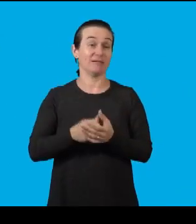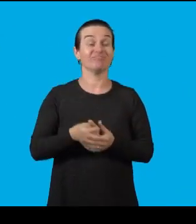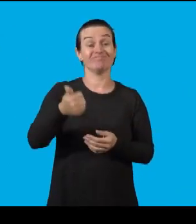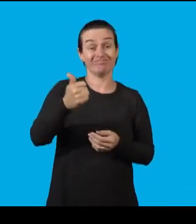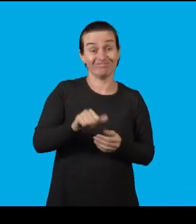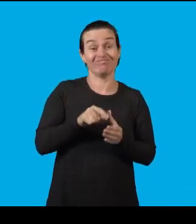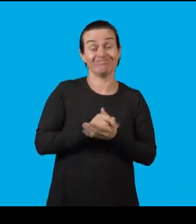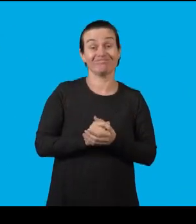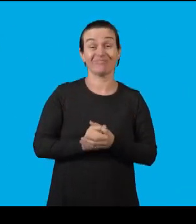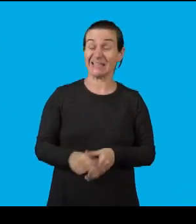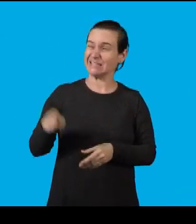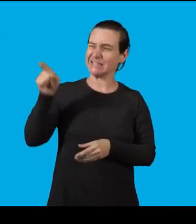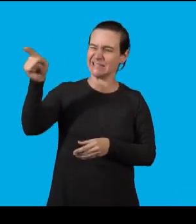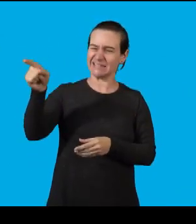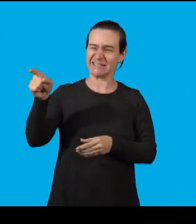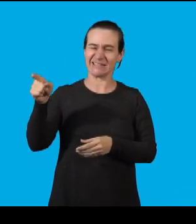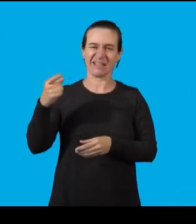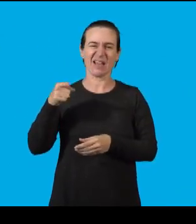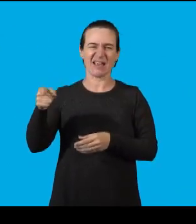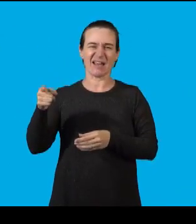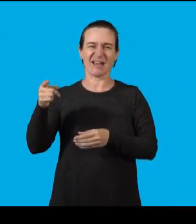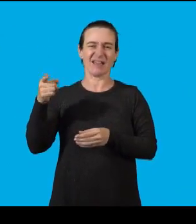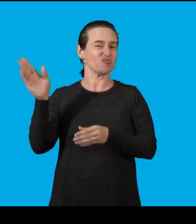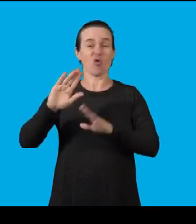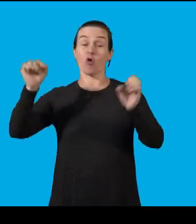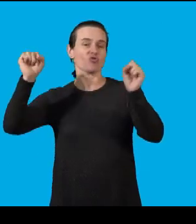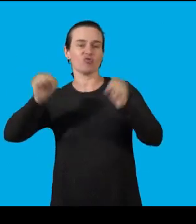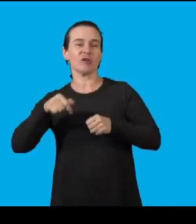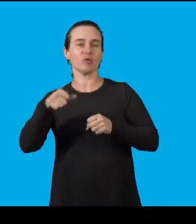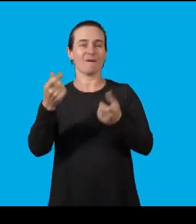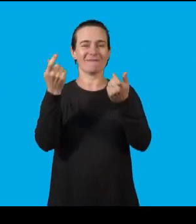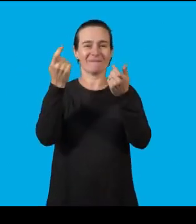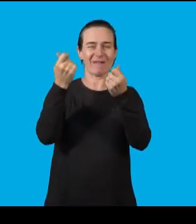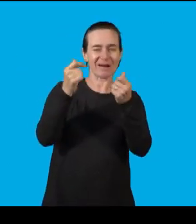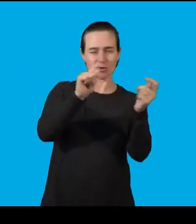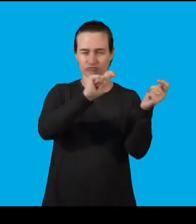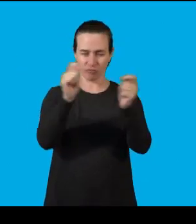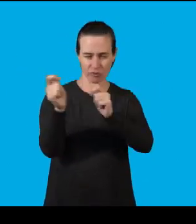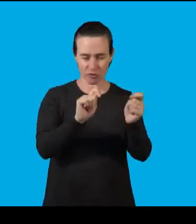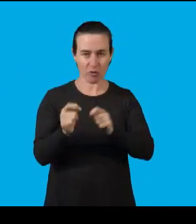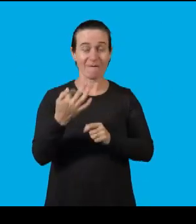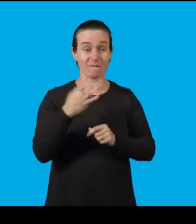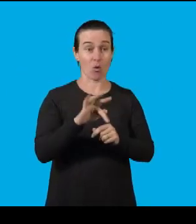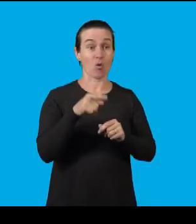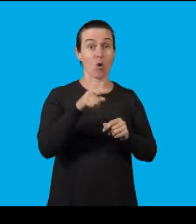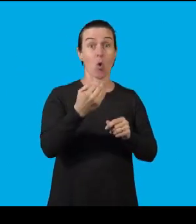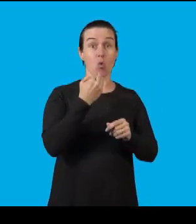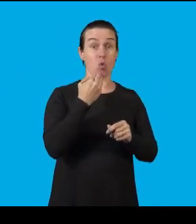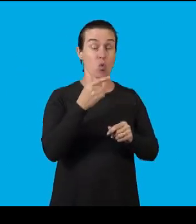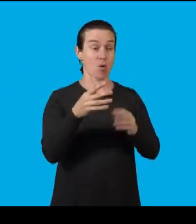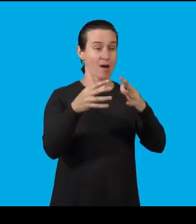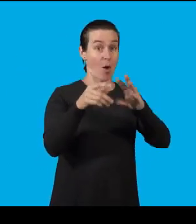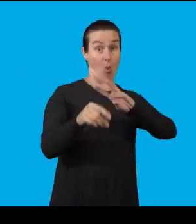the source is critical of, or it is biased to financial reforms in